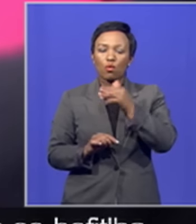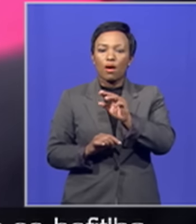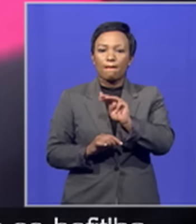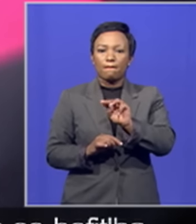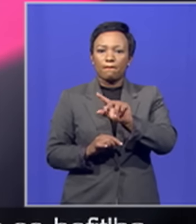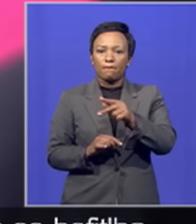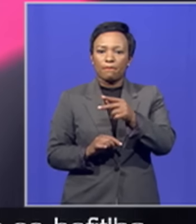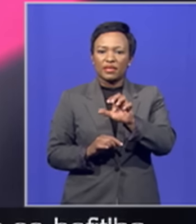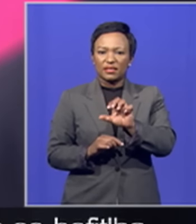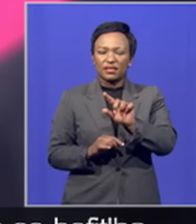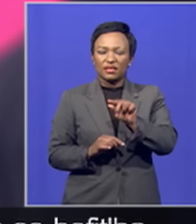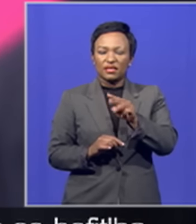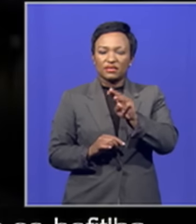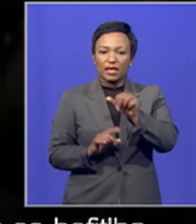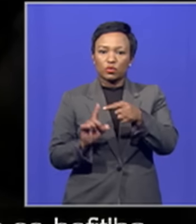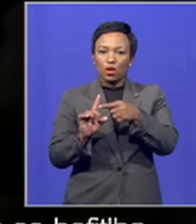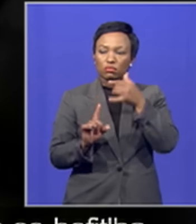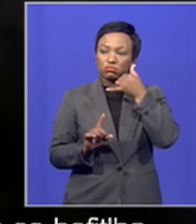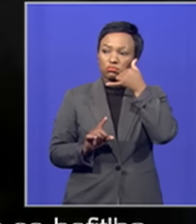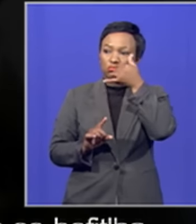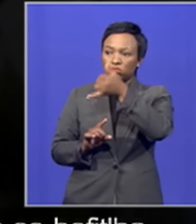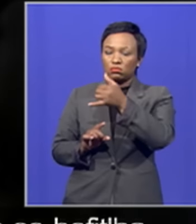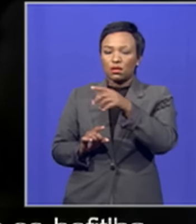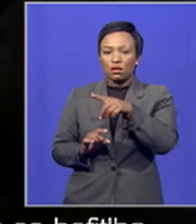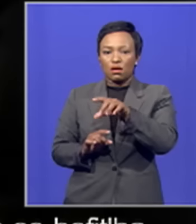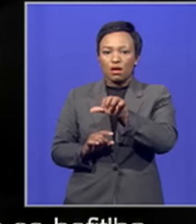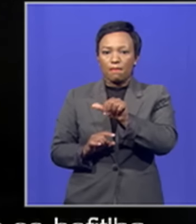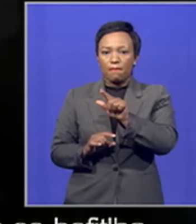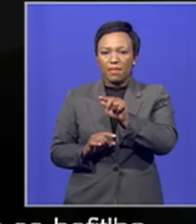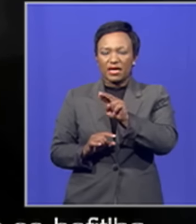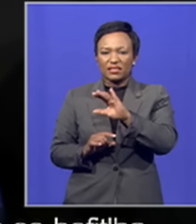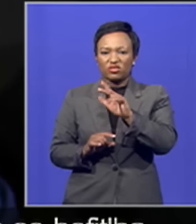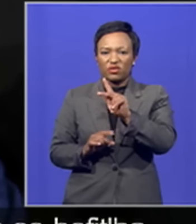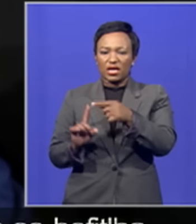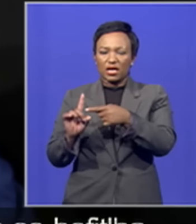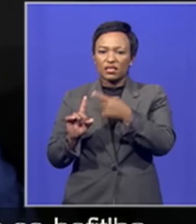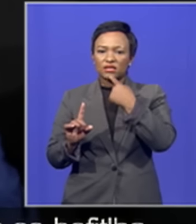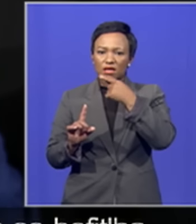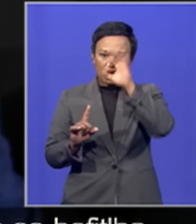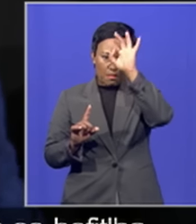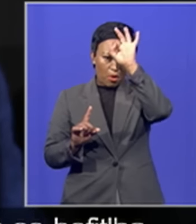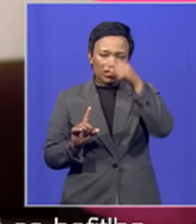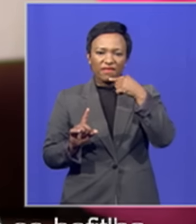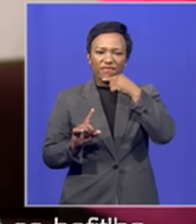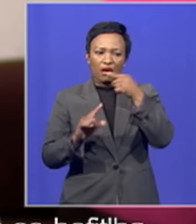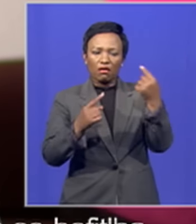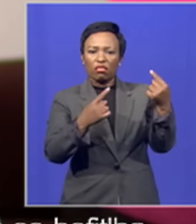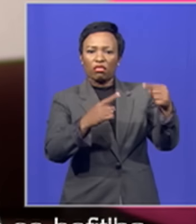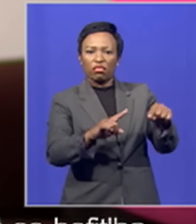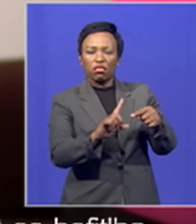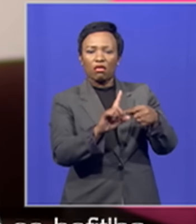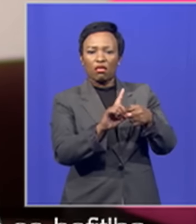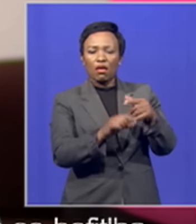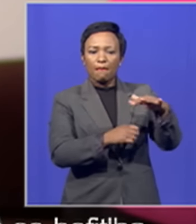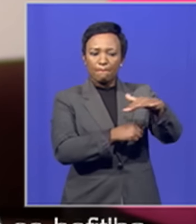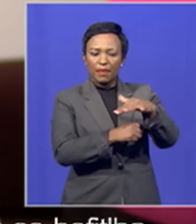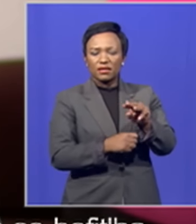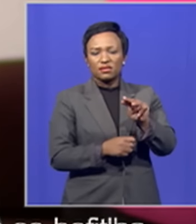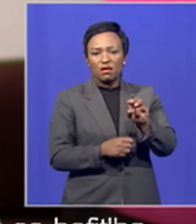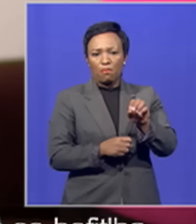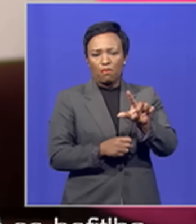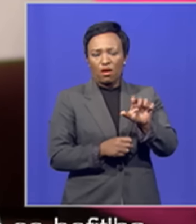ke ena le leditseng Patrick Mbothwa mo bolelela gore gona le mapodisi a e seng a nnete kwa legaeng la ga Molefe. Nkosi